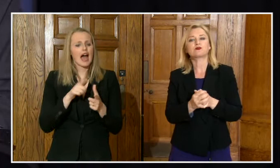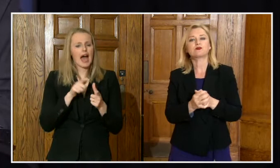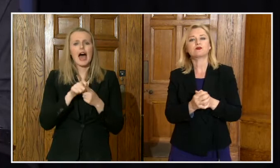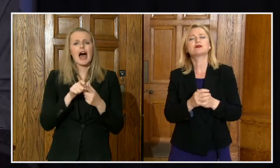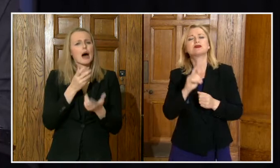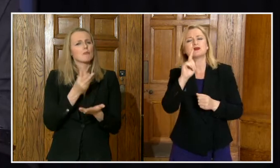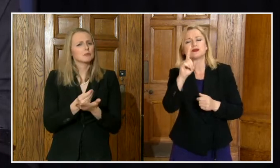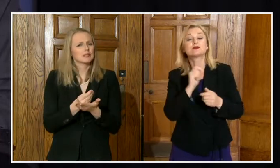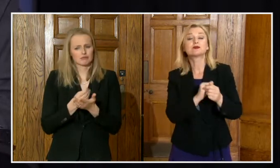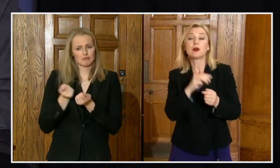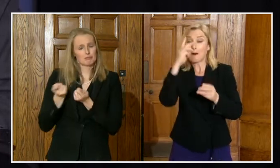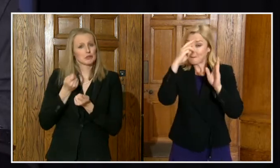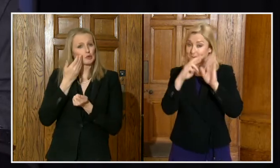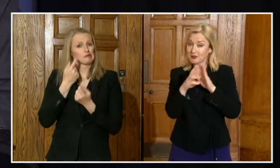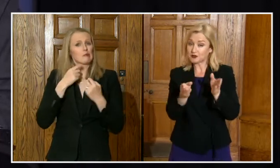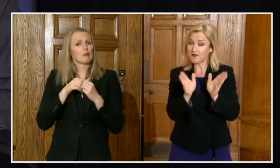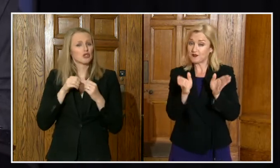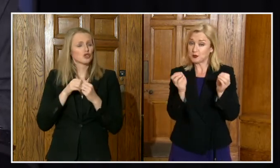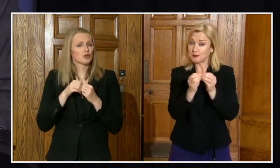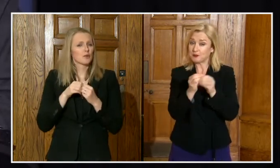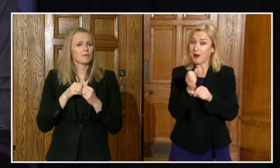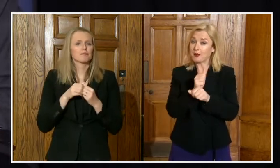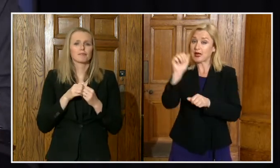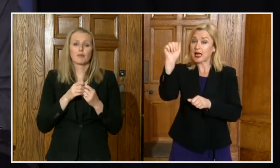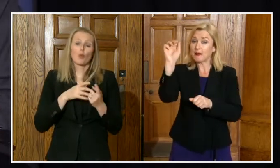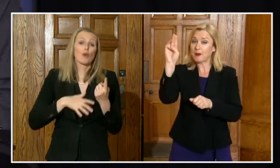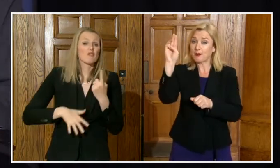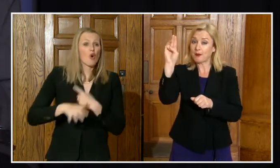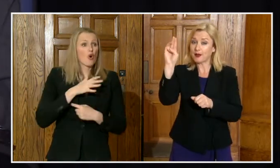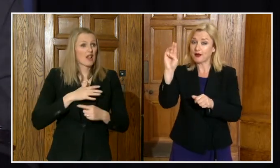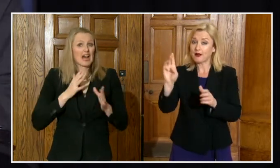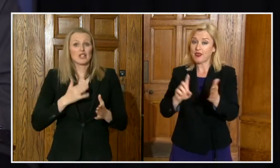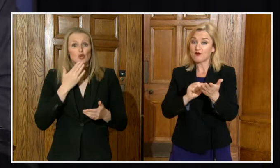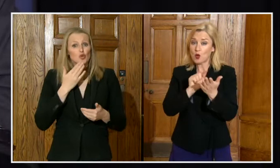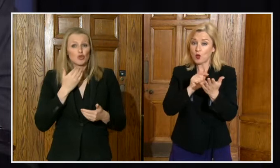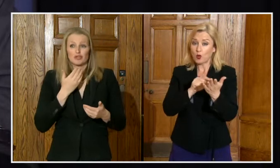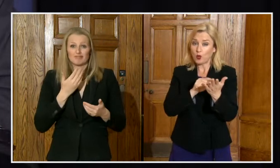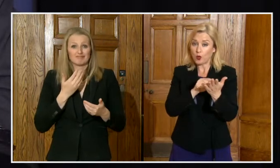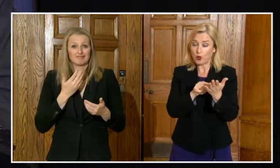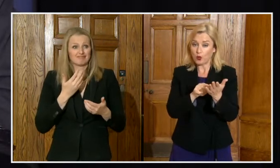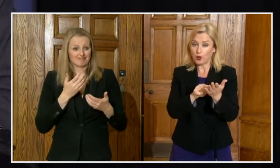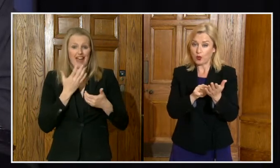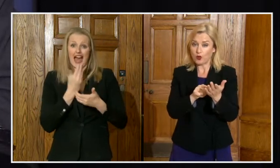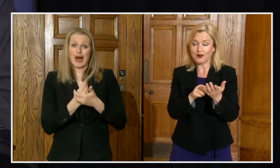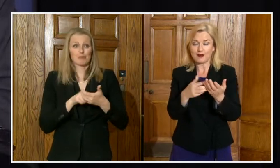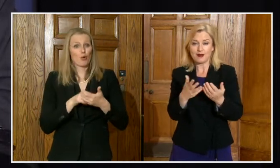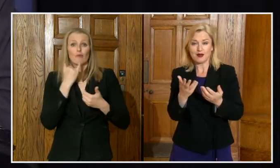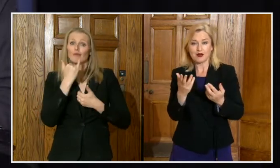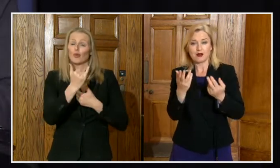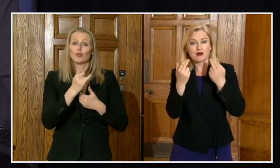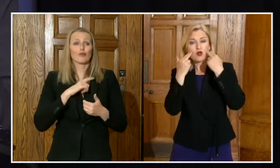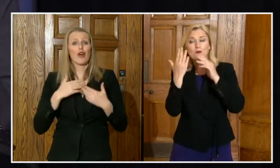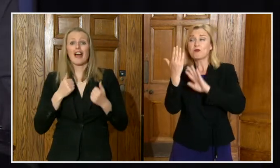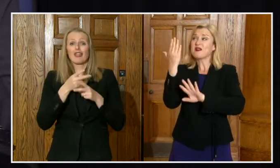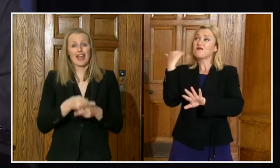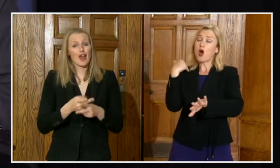that the Minister has announced. We've all had to get used to accessing healthcare in a different way, and as I've said before, it